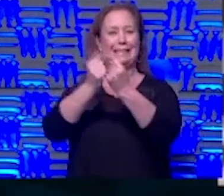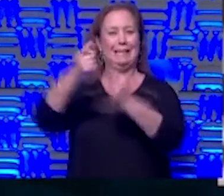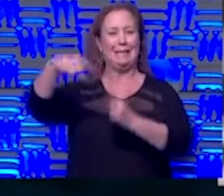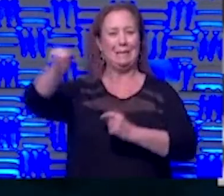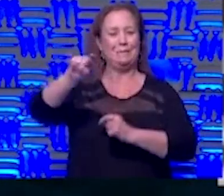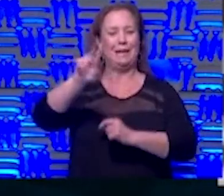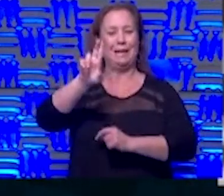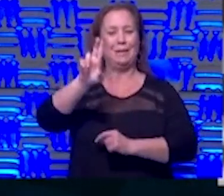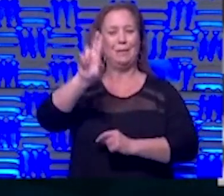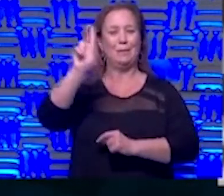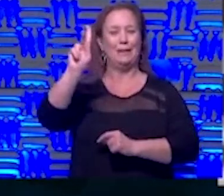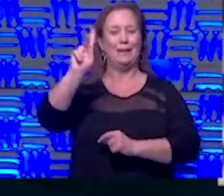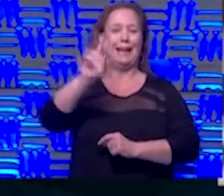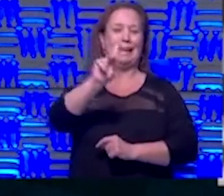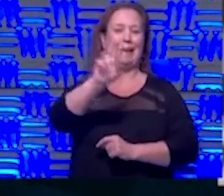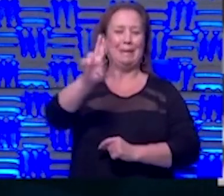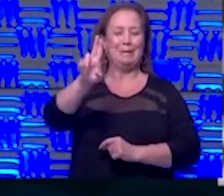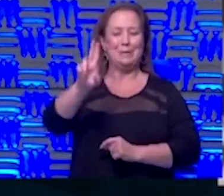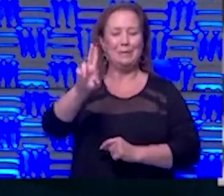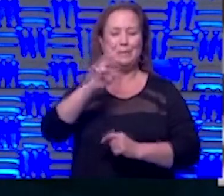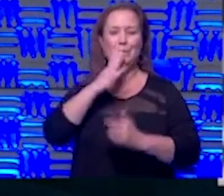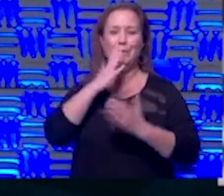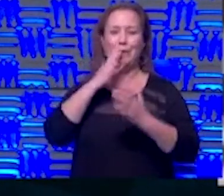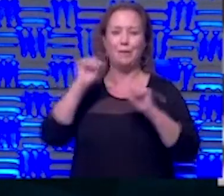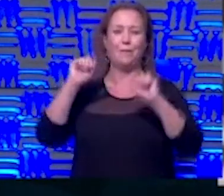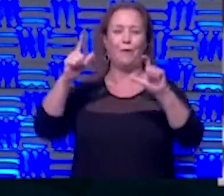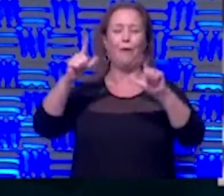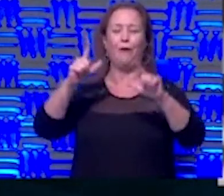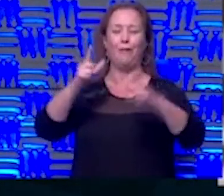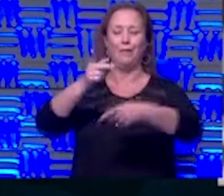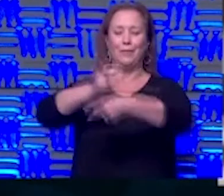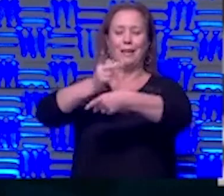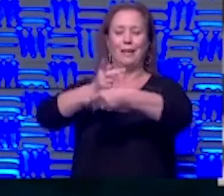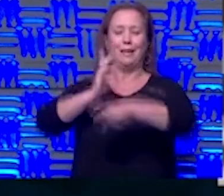University of Kansas Health System. So thank you all for what you do in caring for all of us.